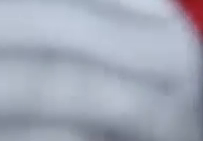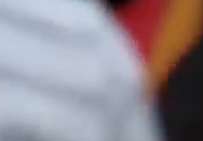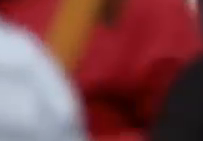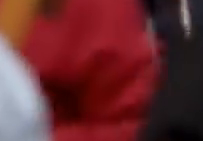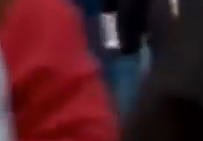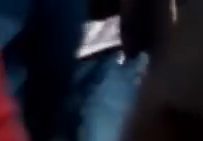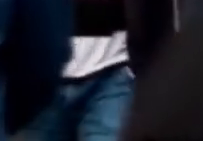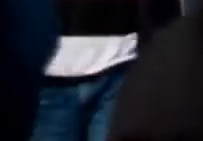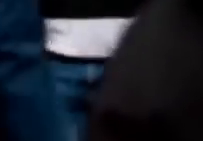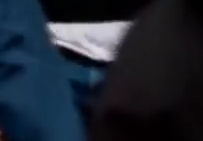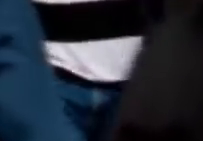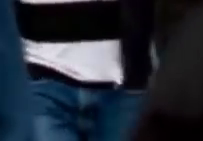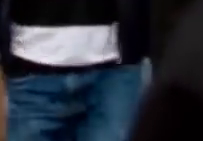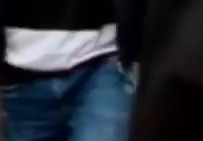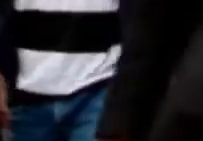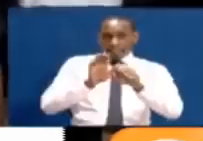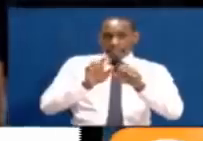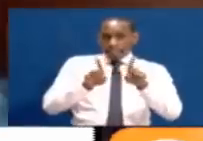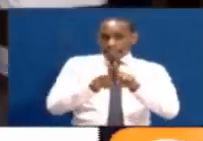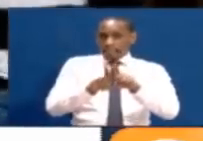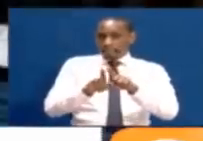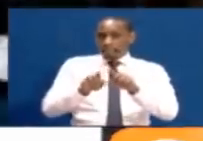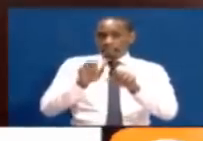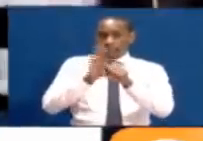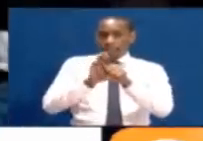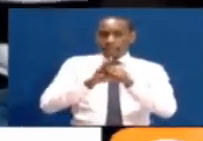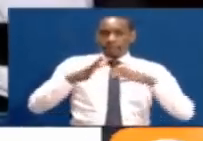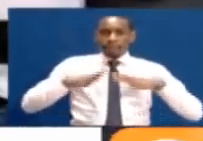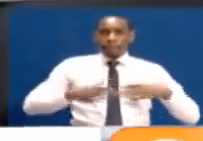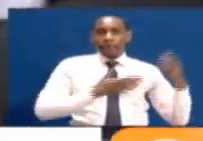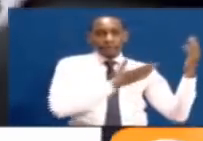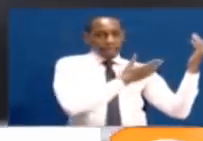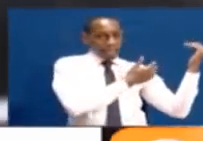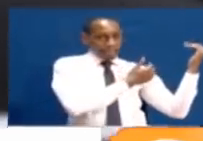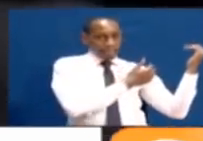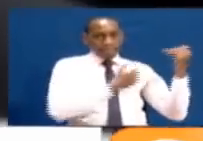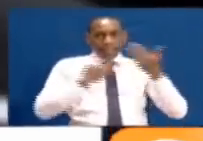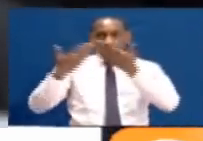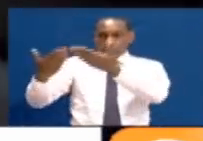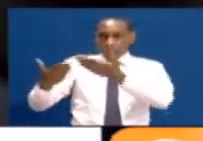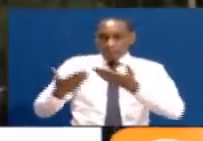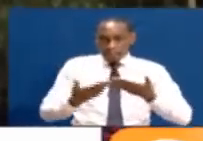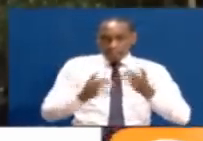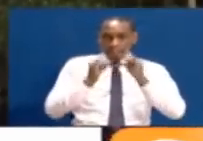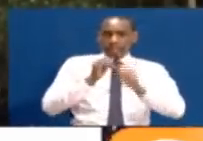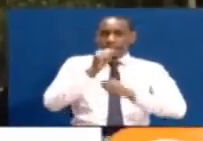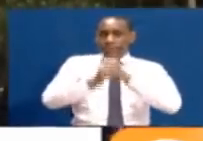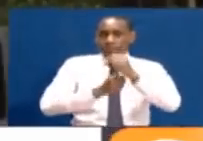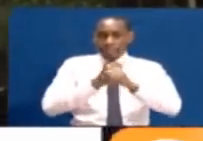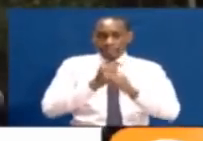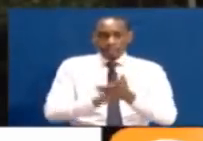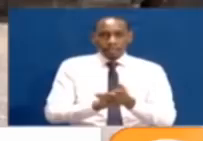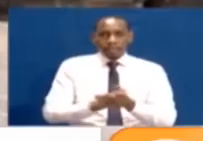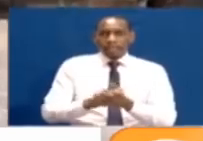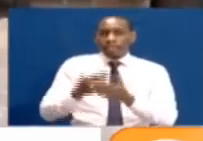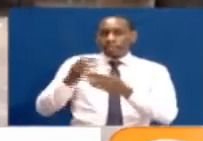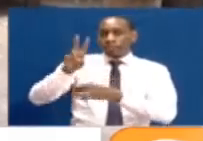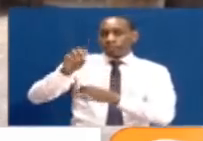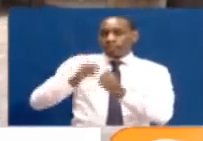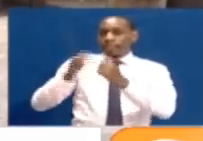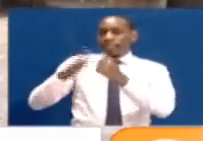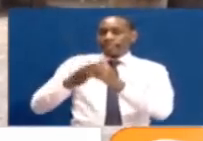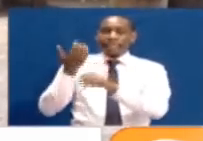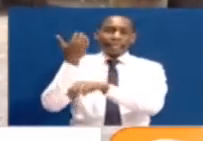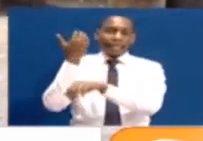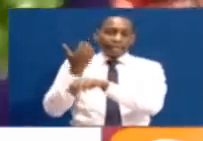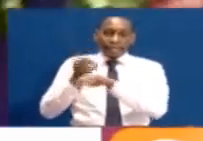It's not the way most Kenyans expected or wanted to ring in the new year. With a tough 2019